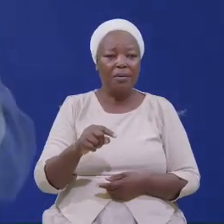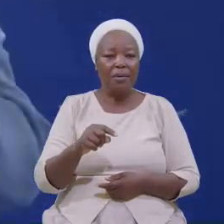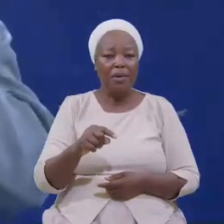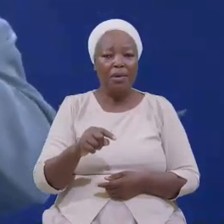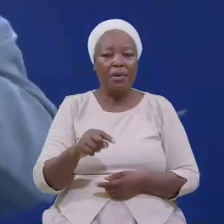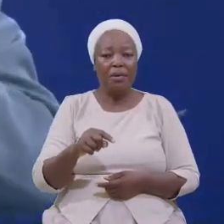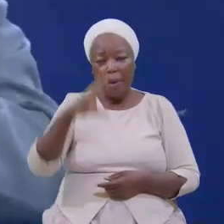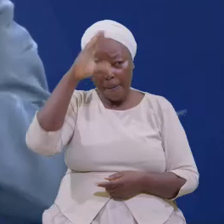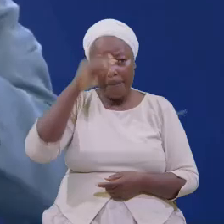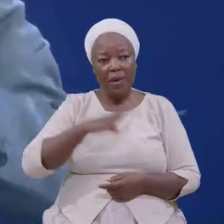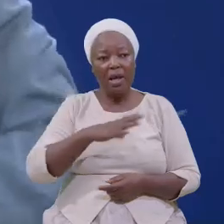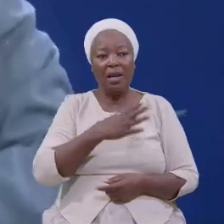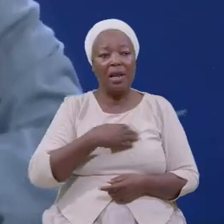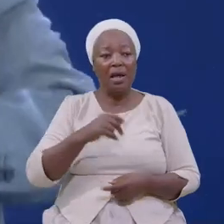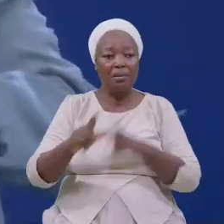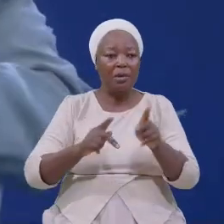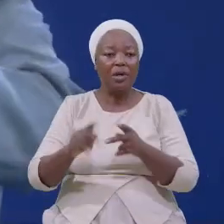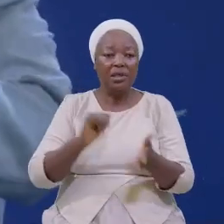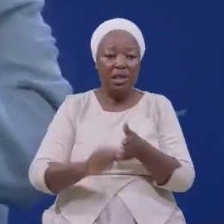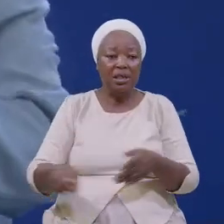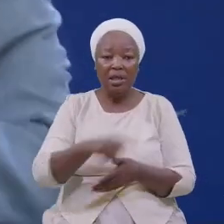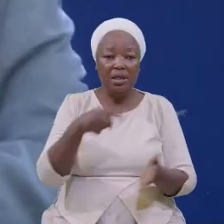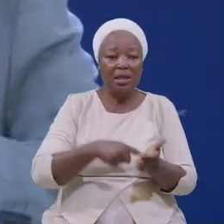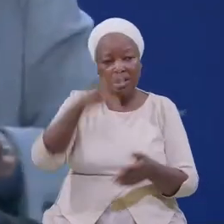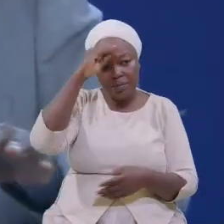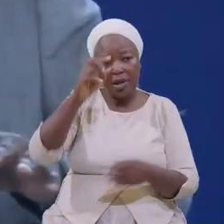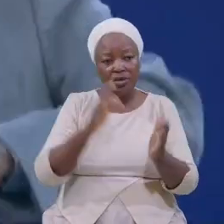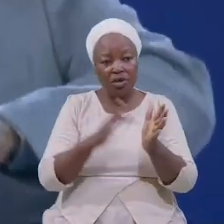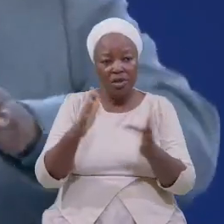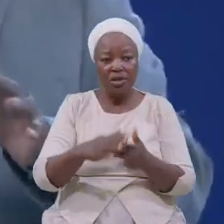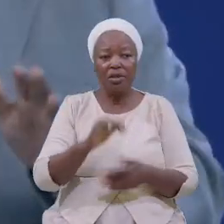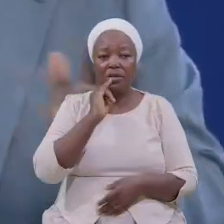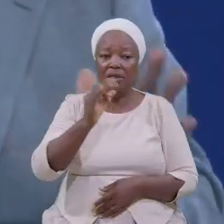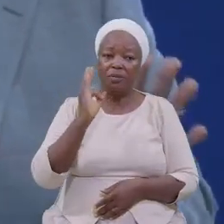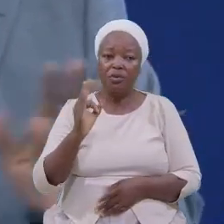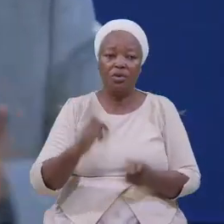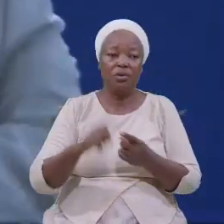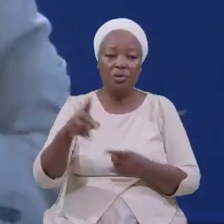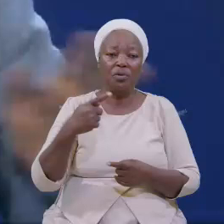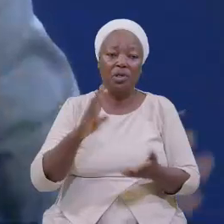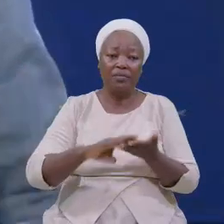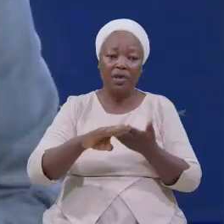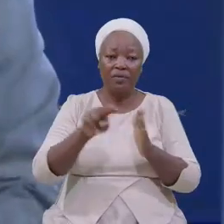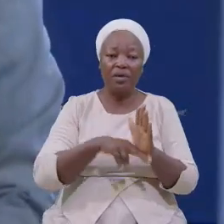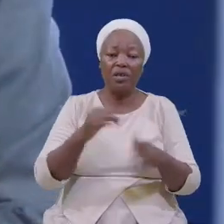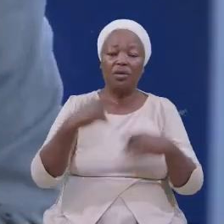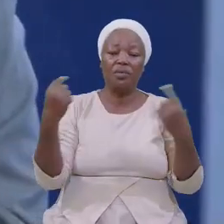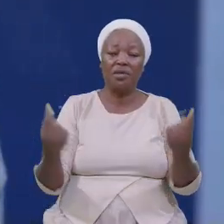that this man, Jesus, is preached unto you the forgiveness of